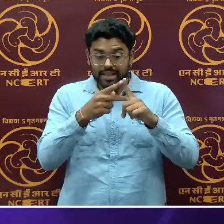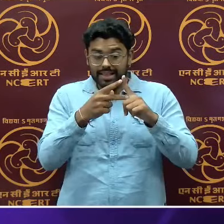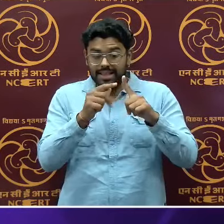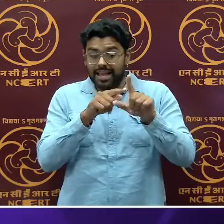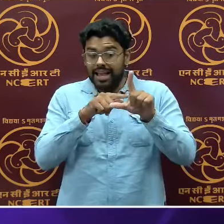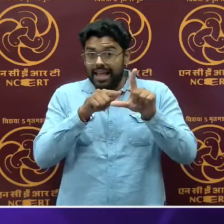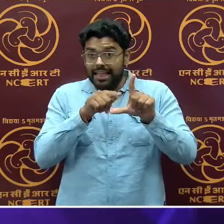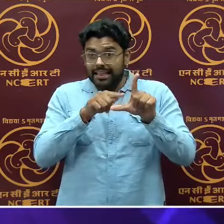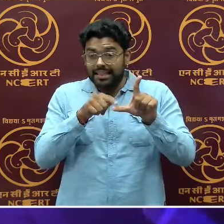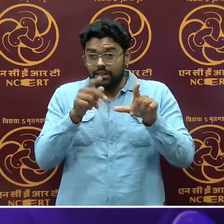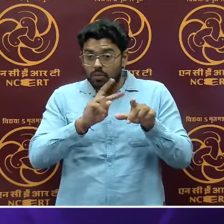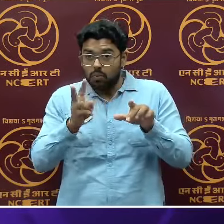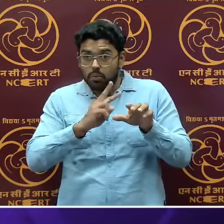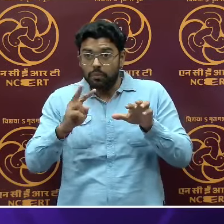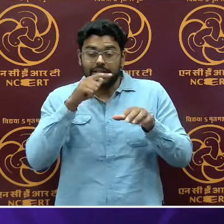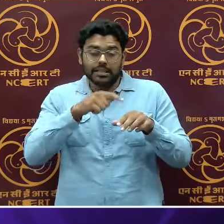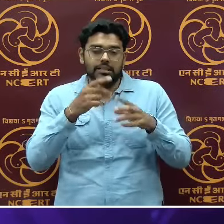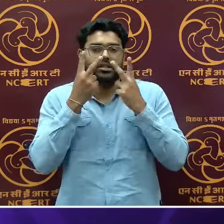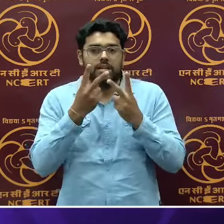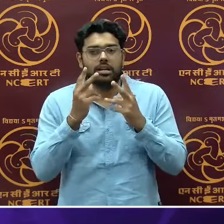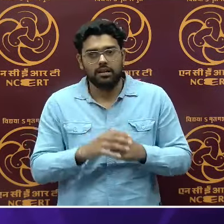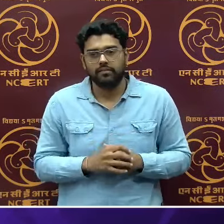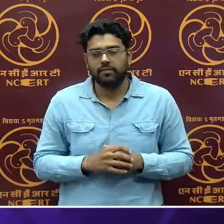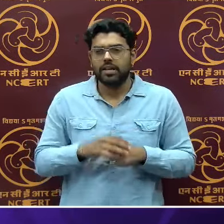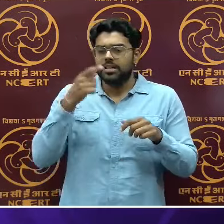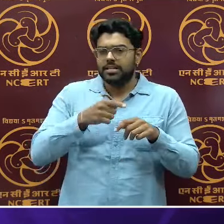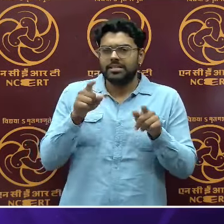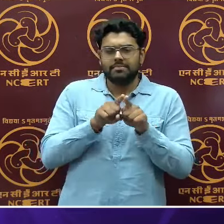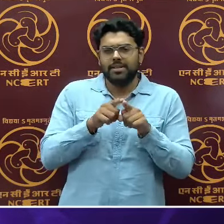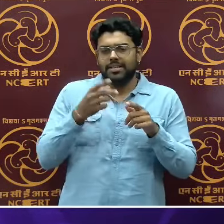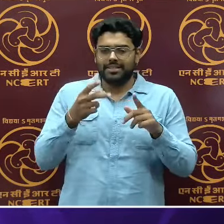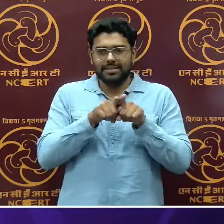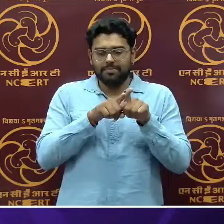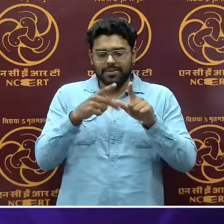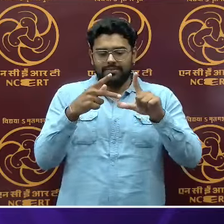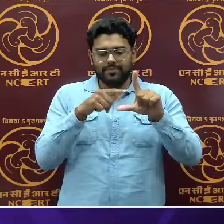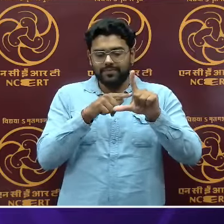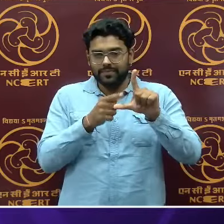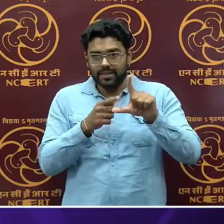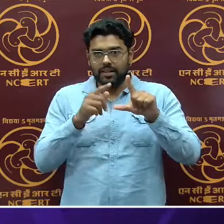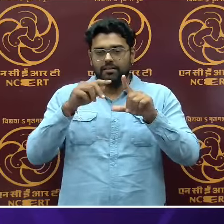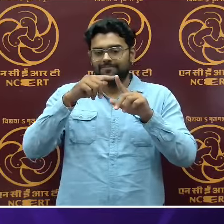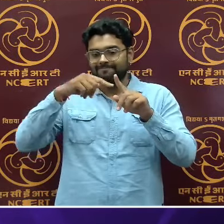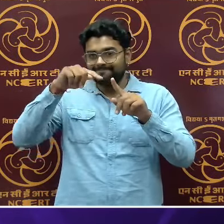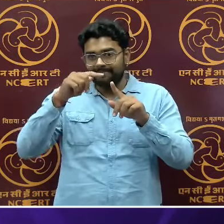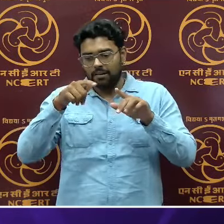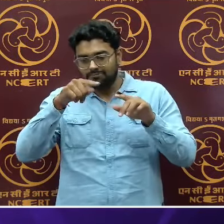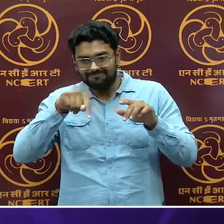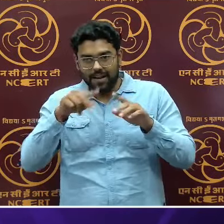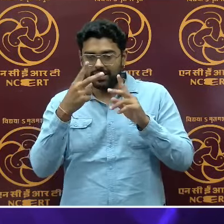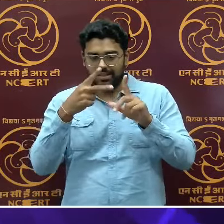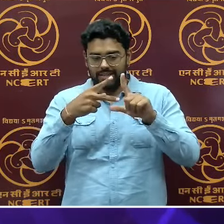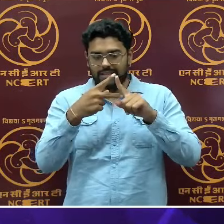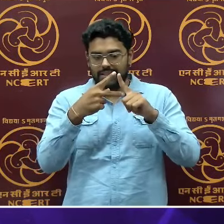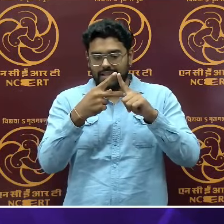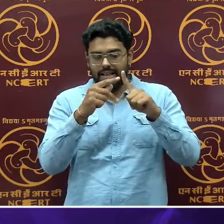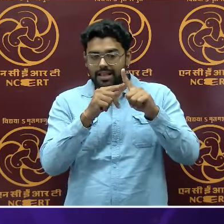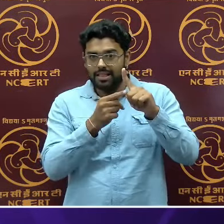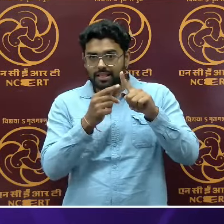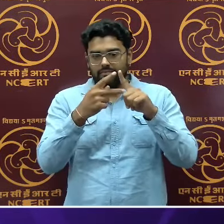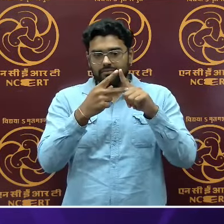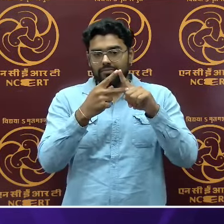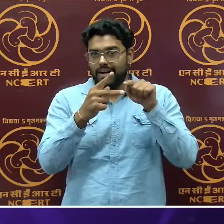line segments have to be taken care of. They cannot be, because there are three angles. They should not be confused with which angle we are speaking